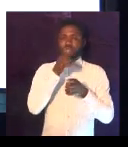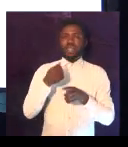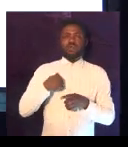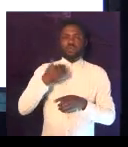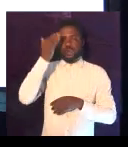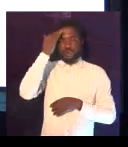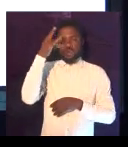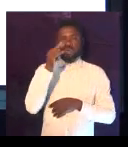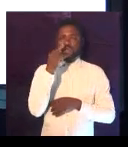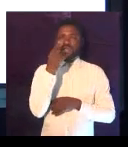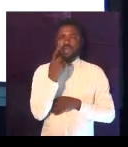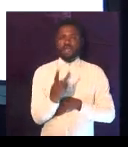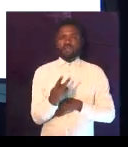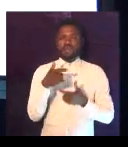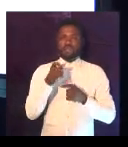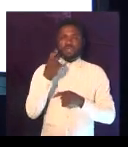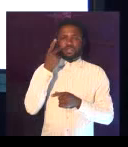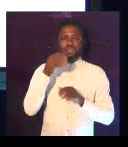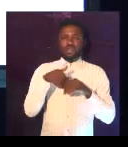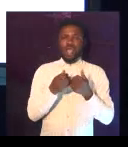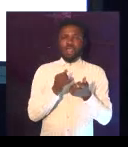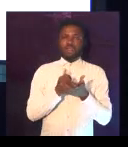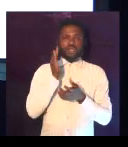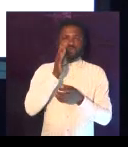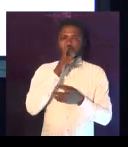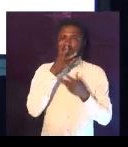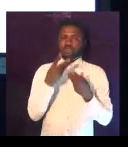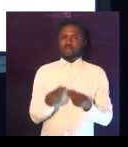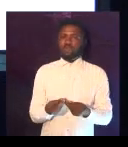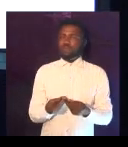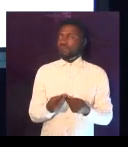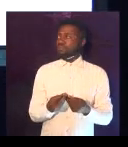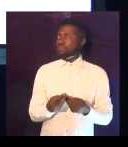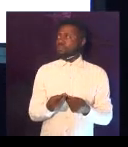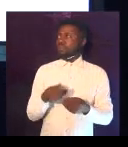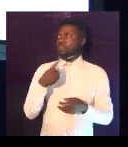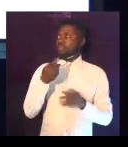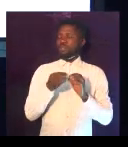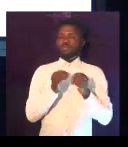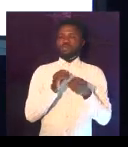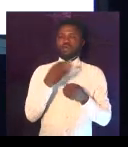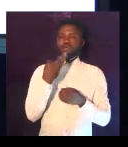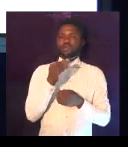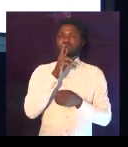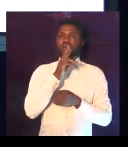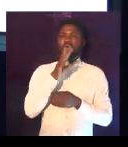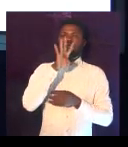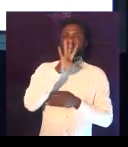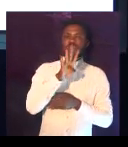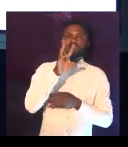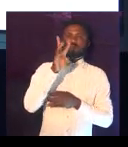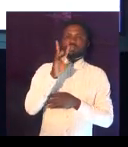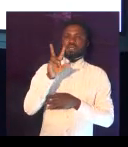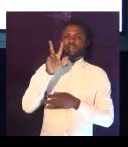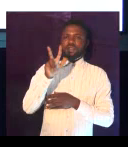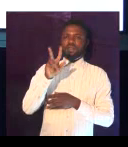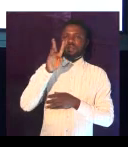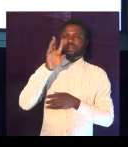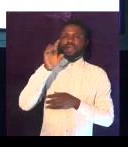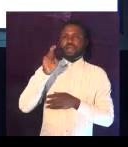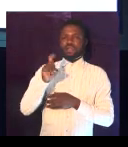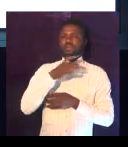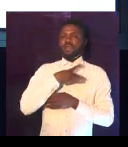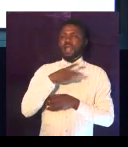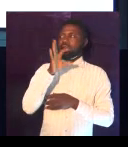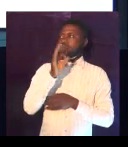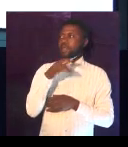missing data, but we know the average. So let's see how this one is going to be solved. Now the numbers are